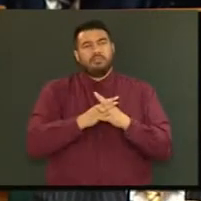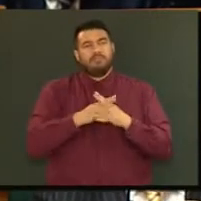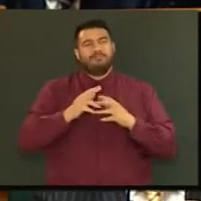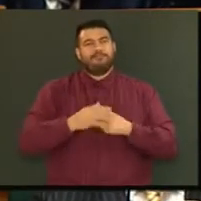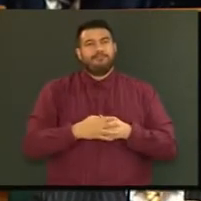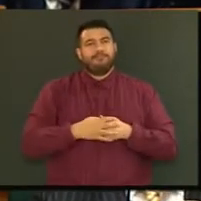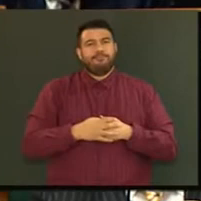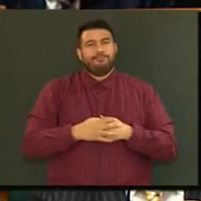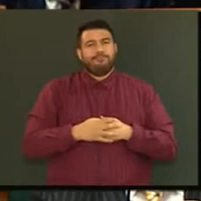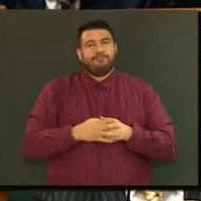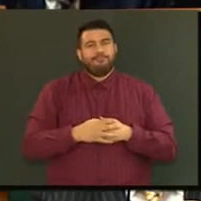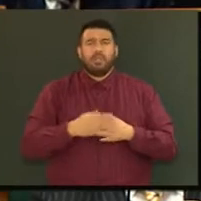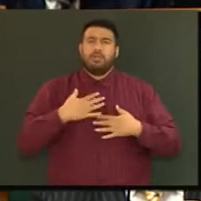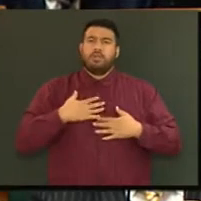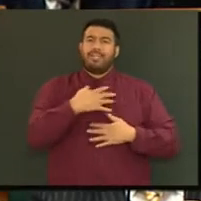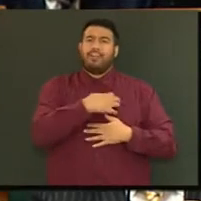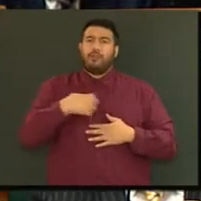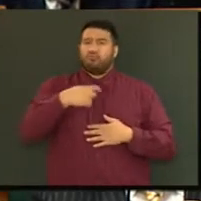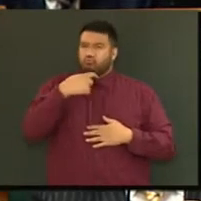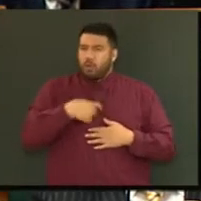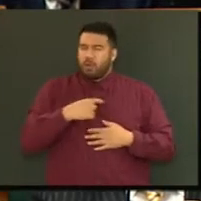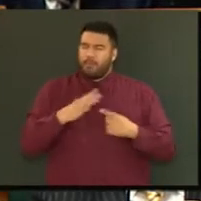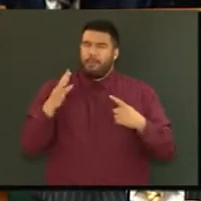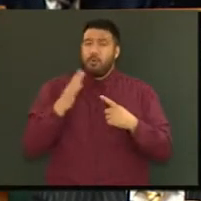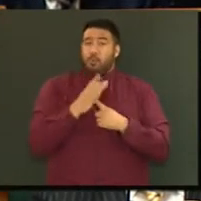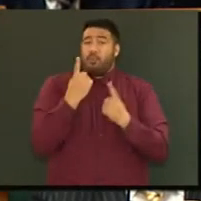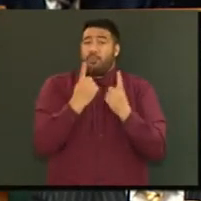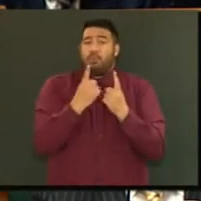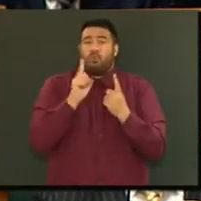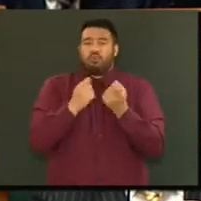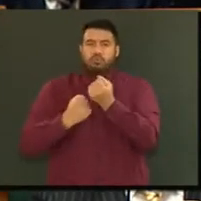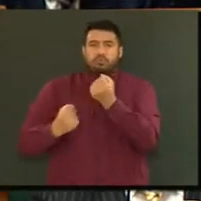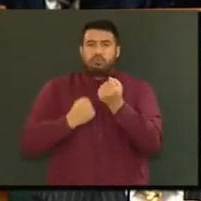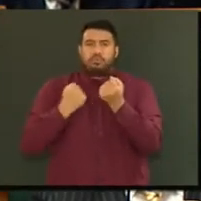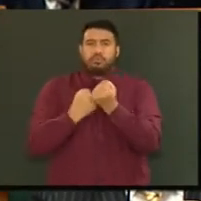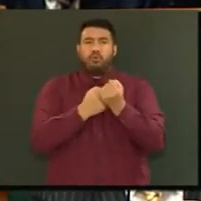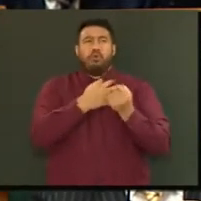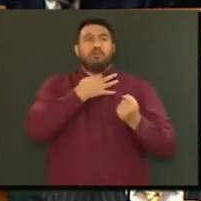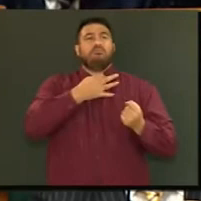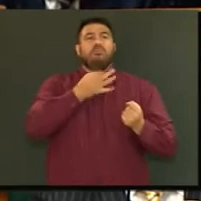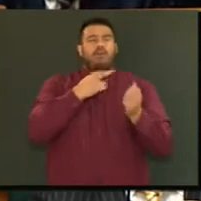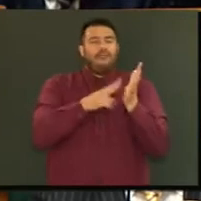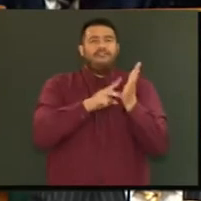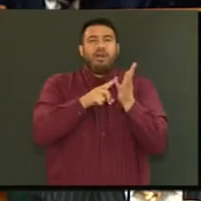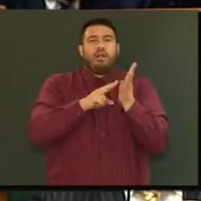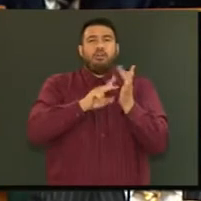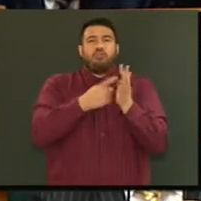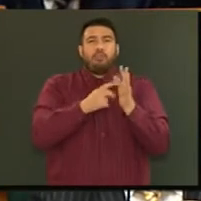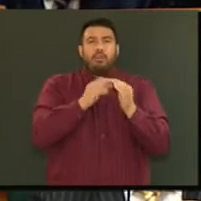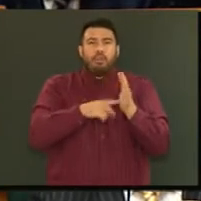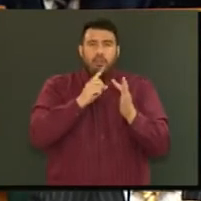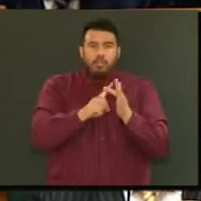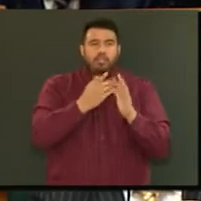most important duties of government is to be able to stand behind vulnerable communities and vulnerable people when the chips are